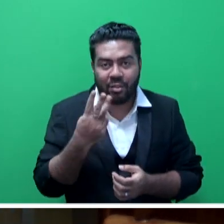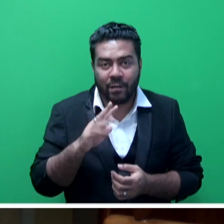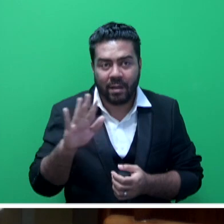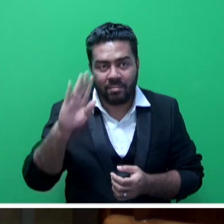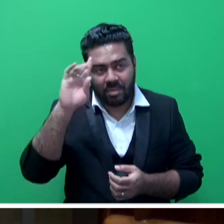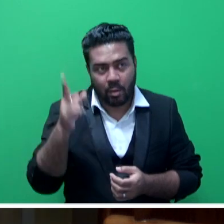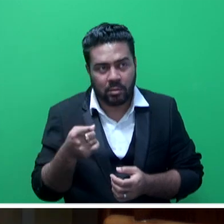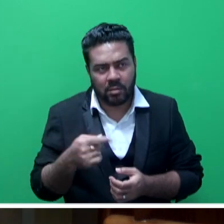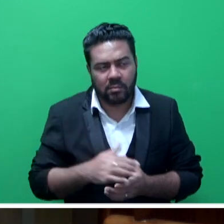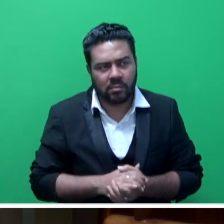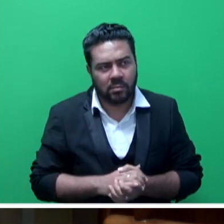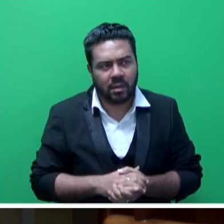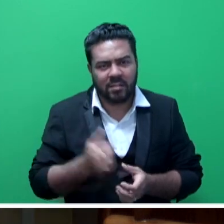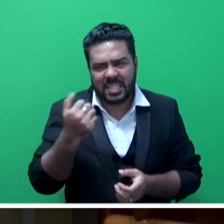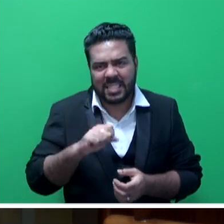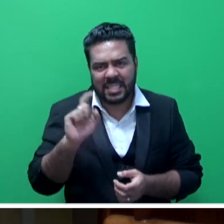135,526 primary and